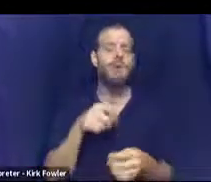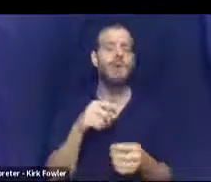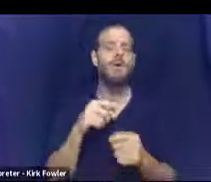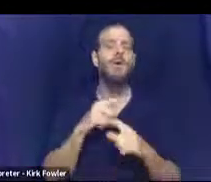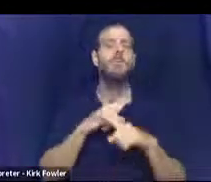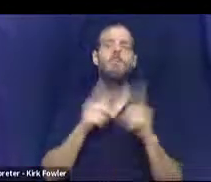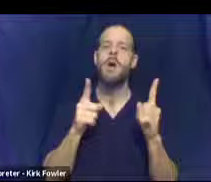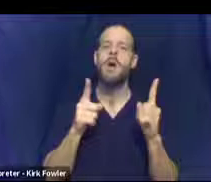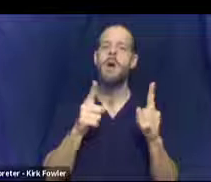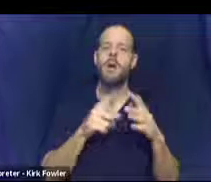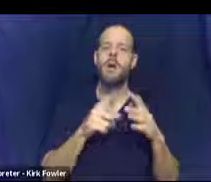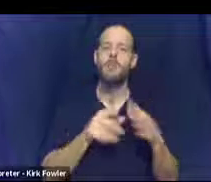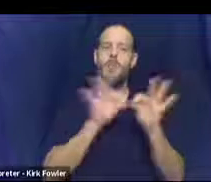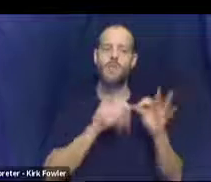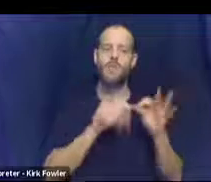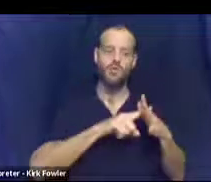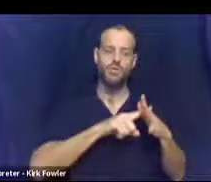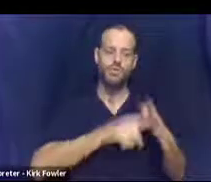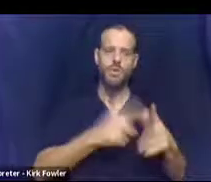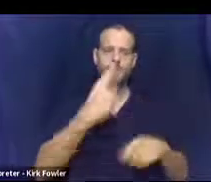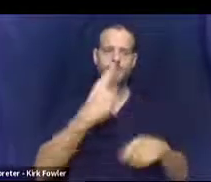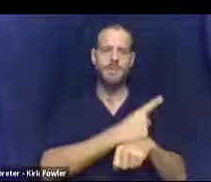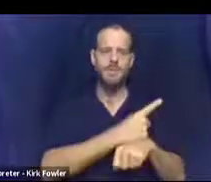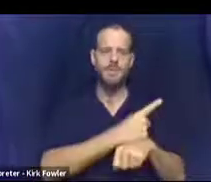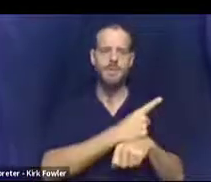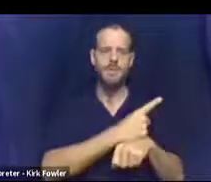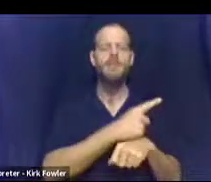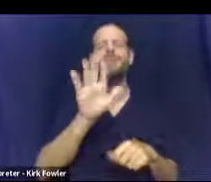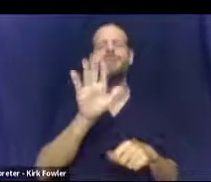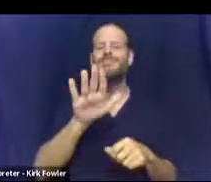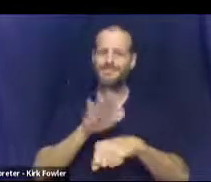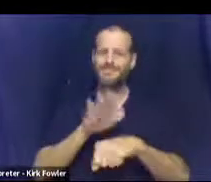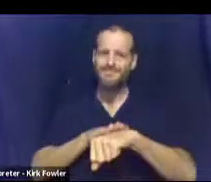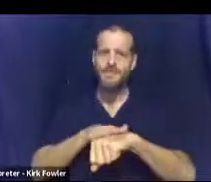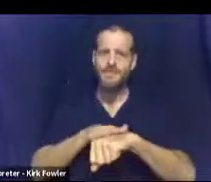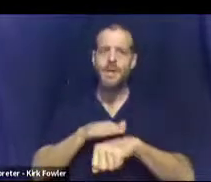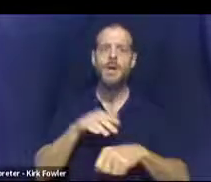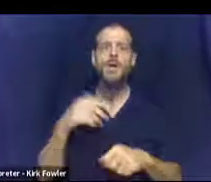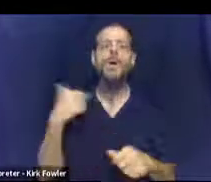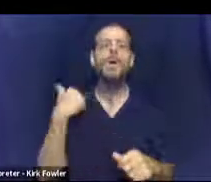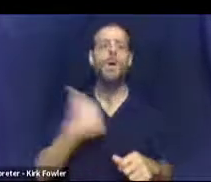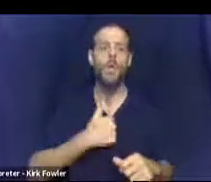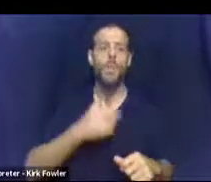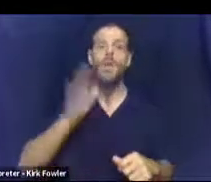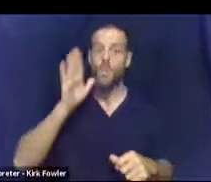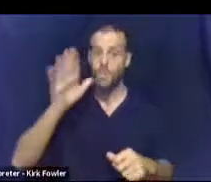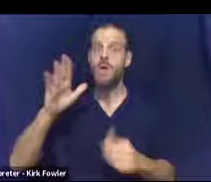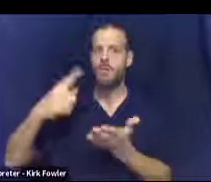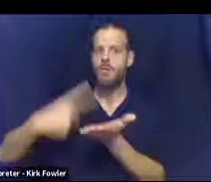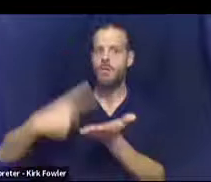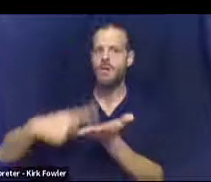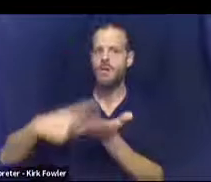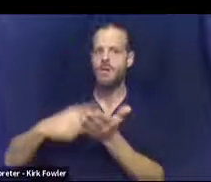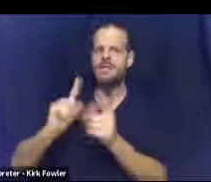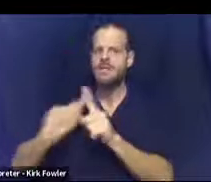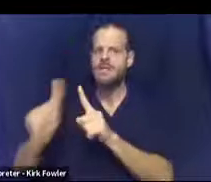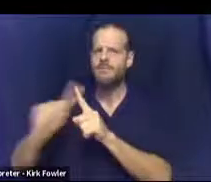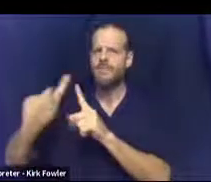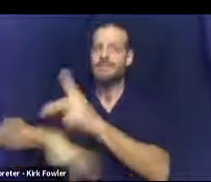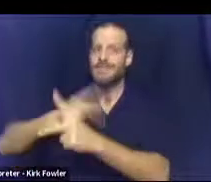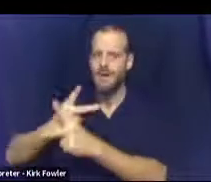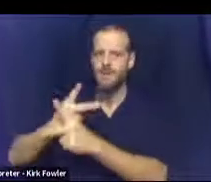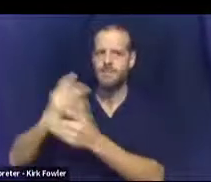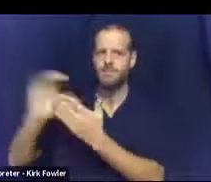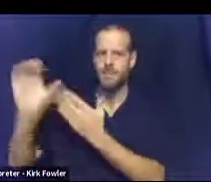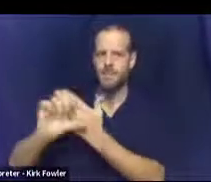of the day. And let me preface this by saying, we're going to talk about types of calendar systems, but let me start by saying